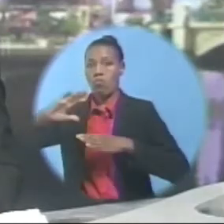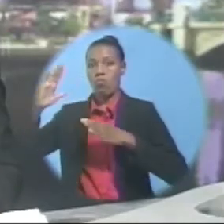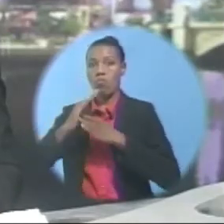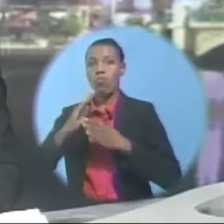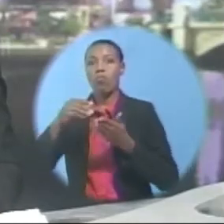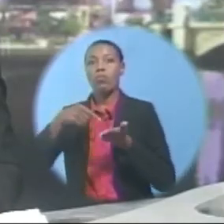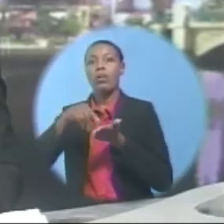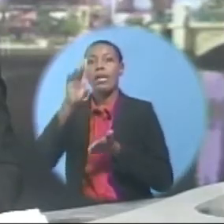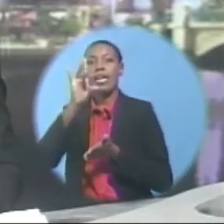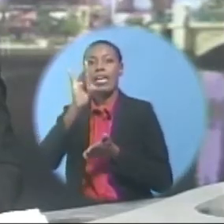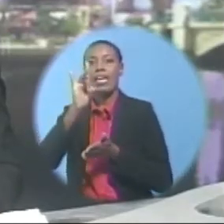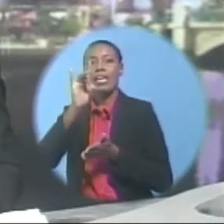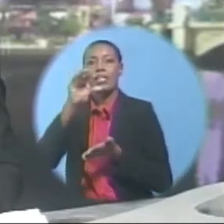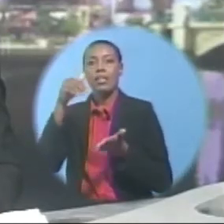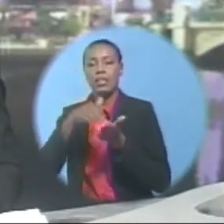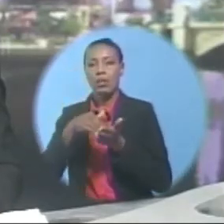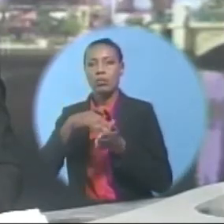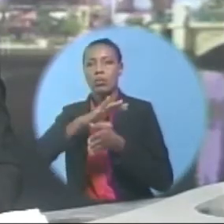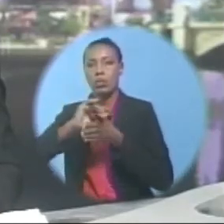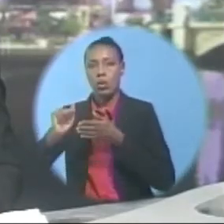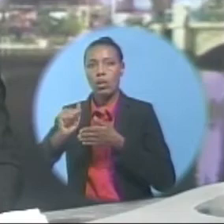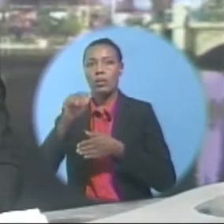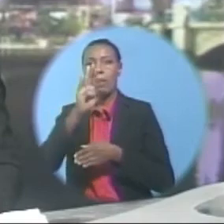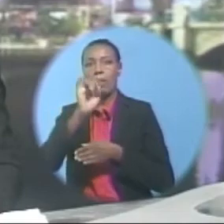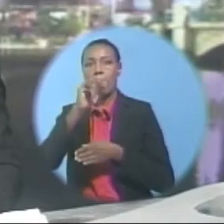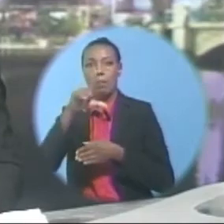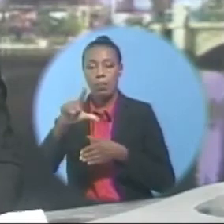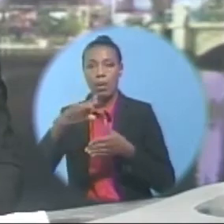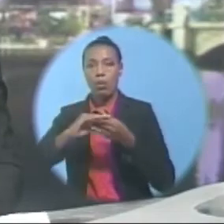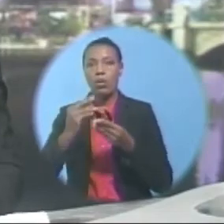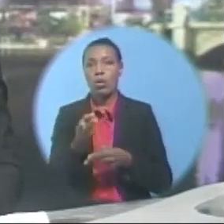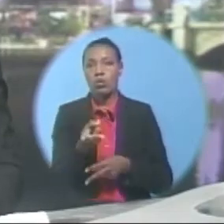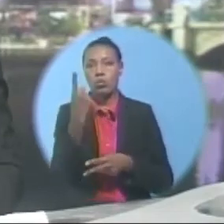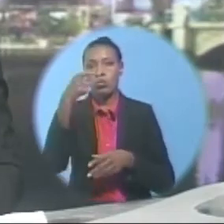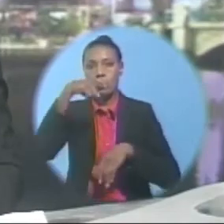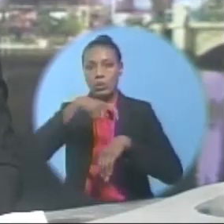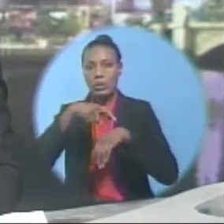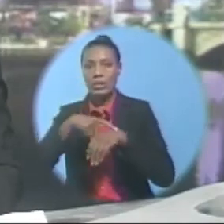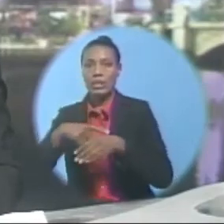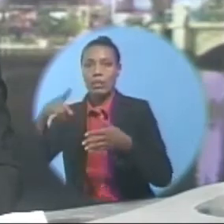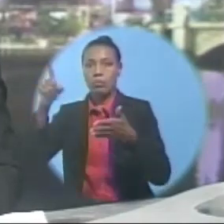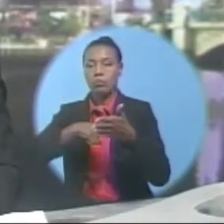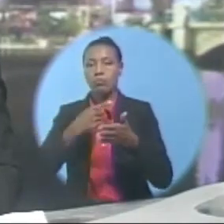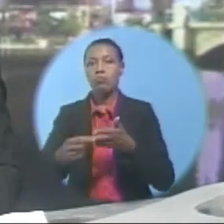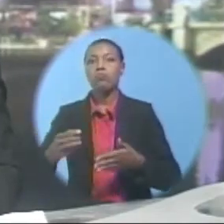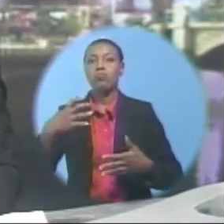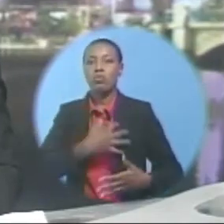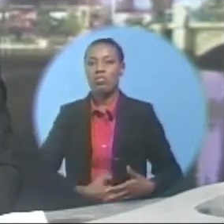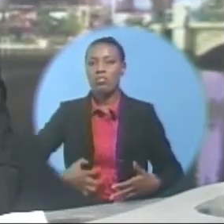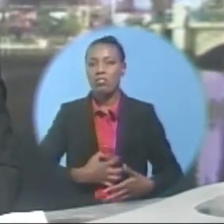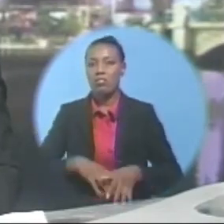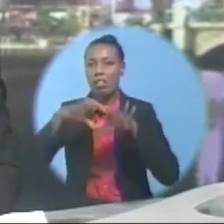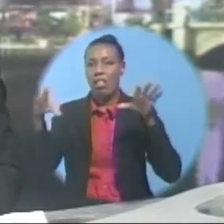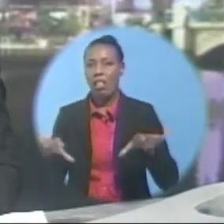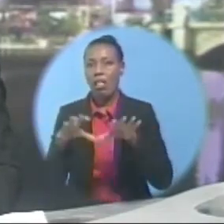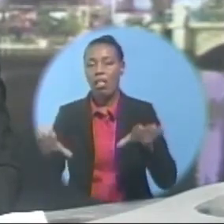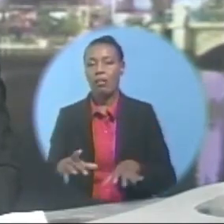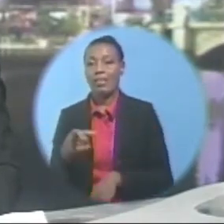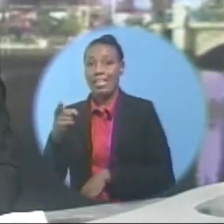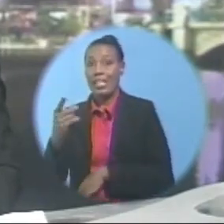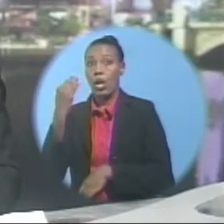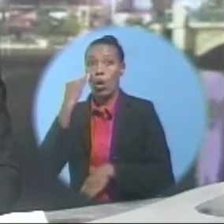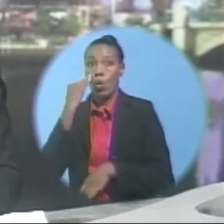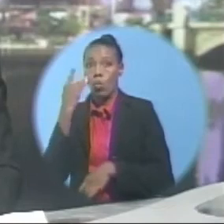$8,000 bail after he was charged with 2 counts of indecent assault. The officer, who was not identified, was detained